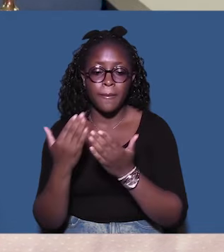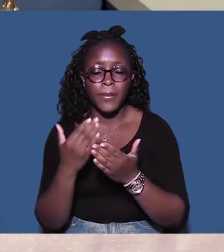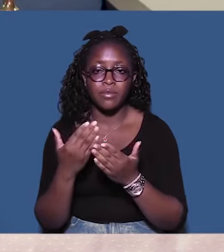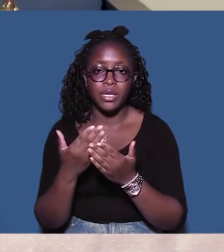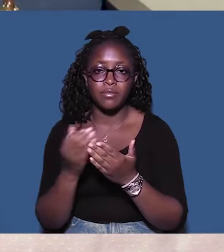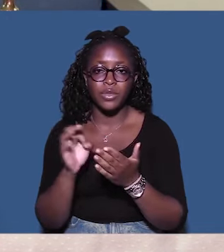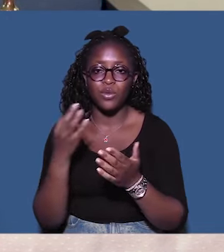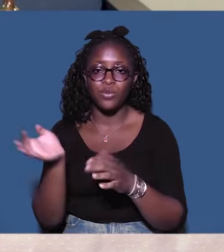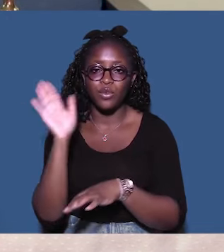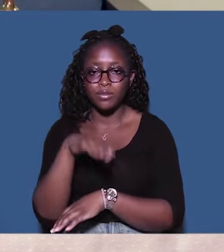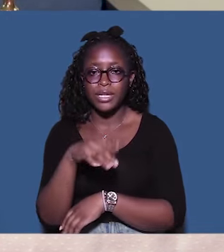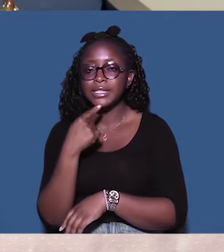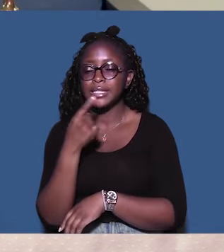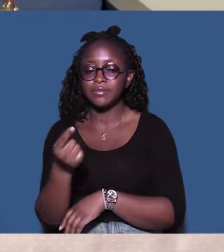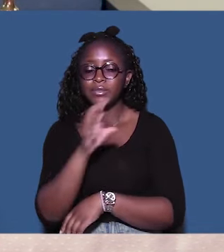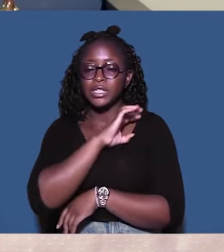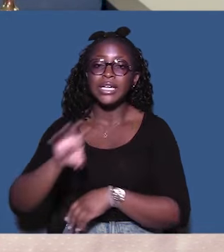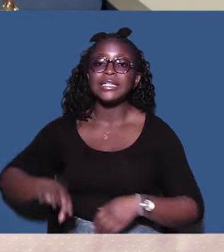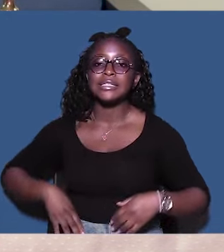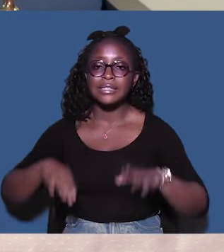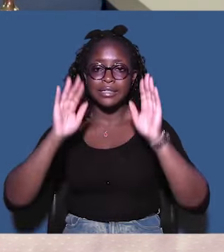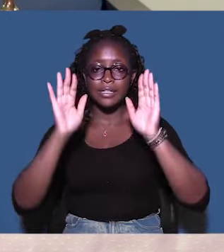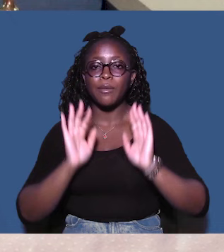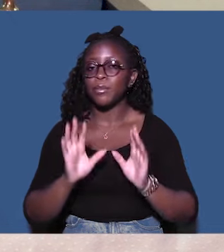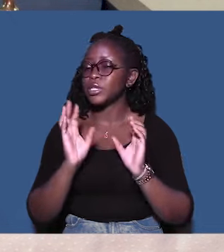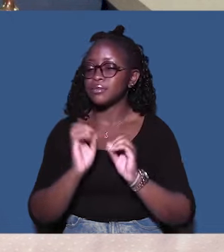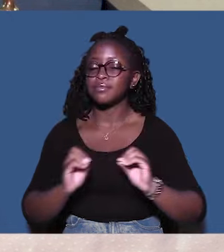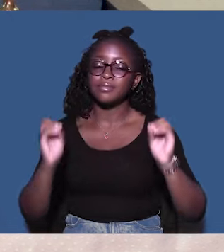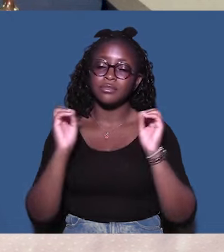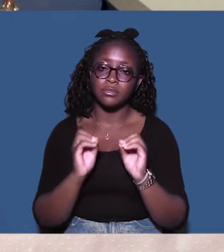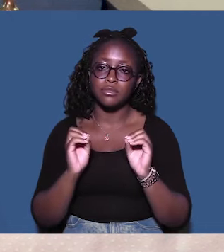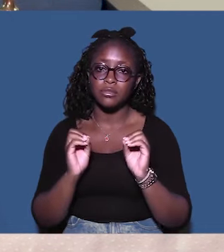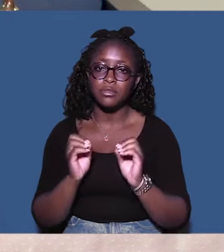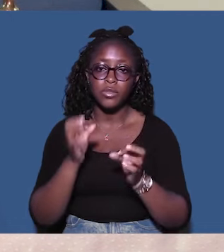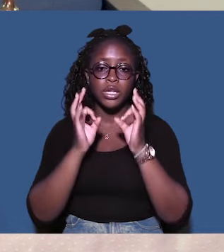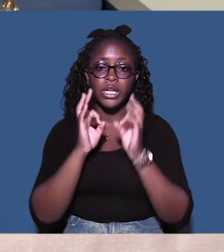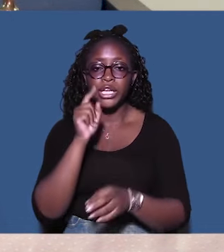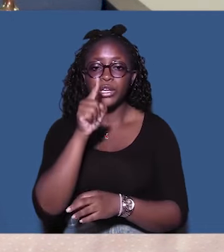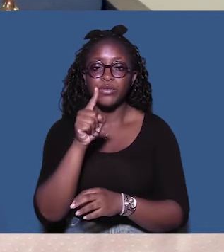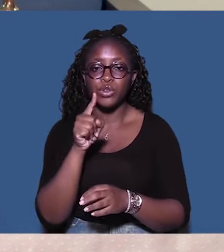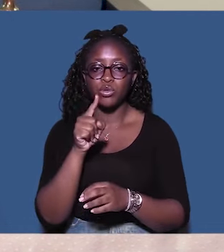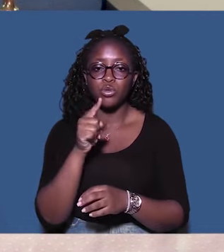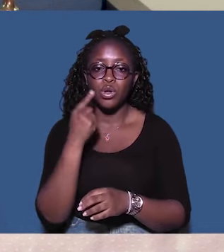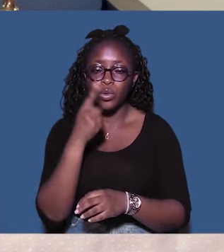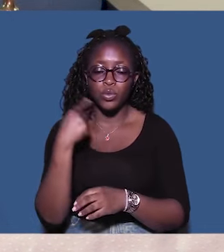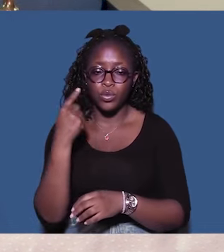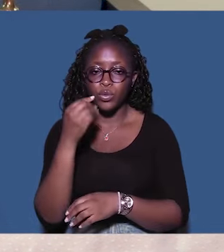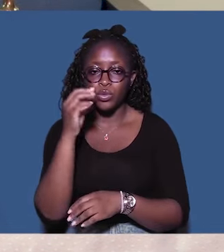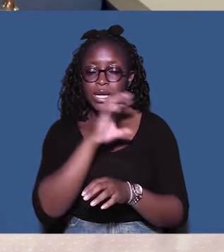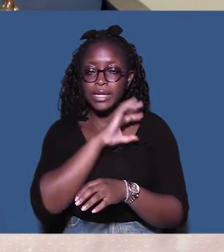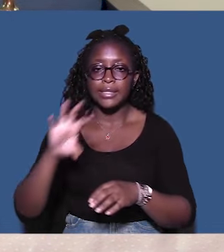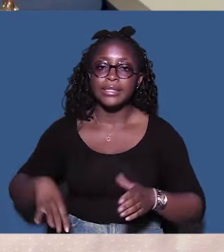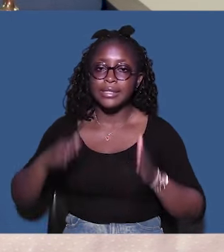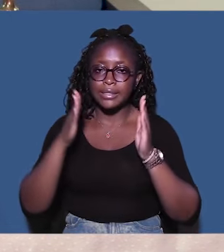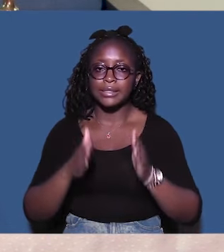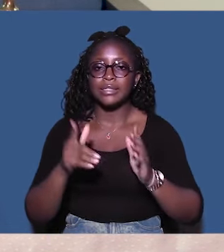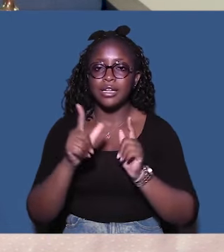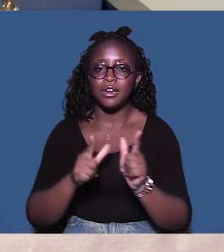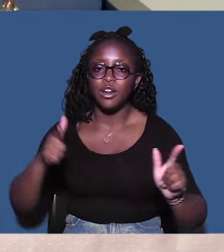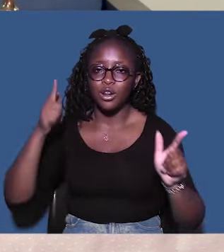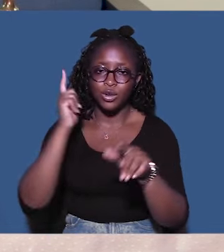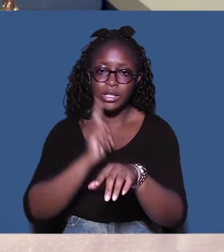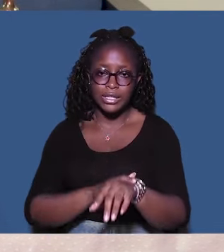is not worth if you who has been a Christian for a long time are doing the very thing that he used to do. So for